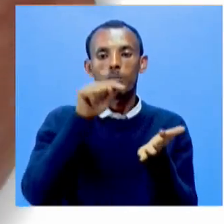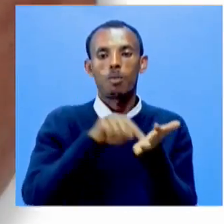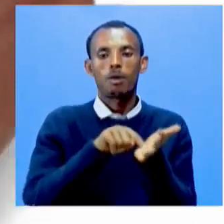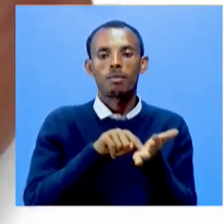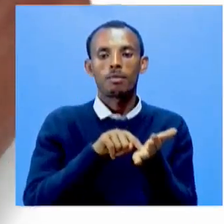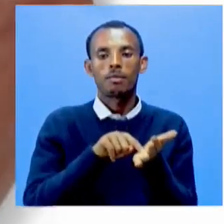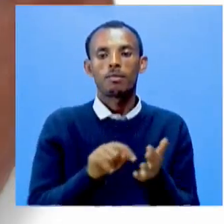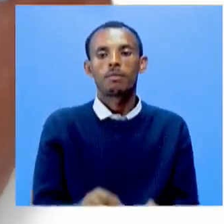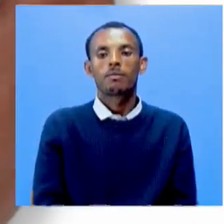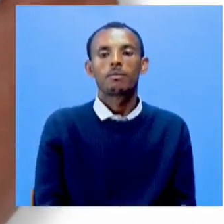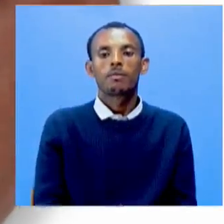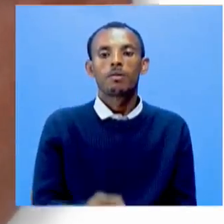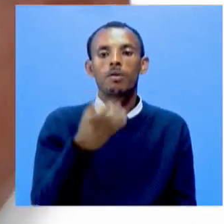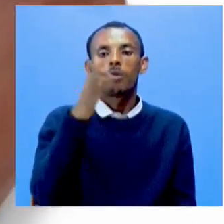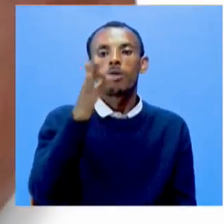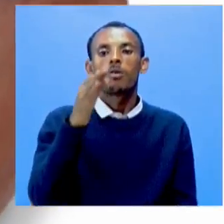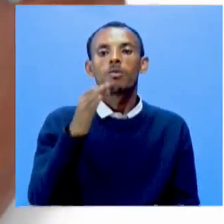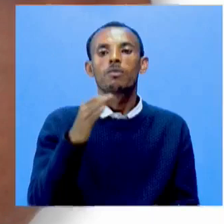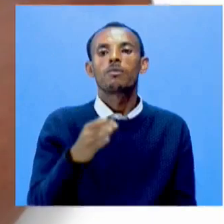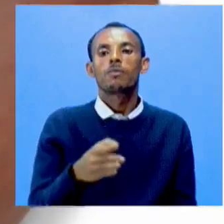midpoint of